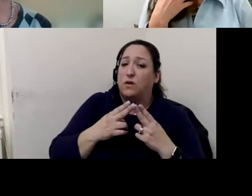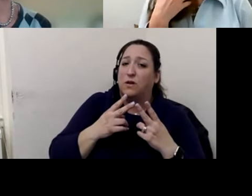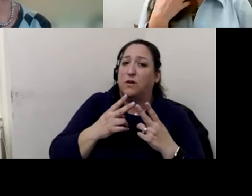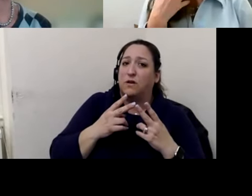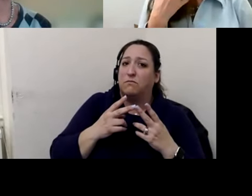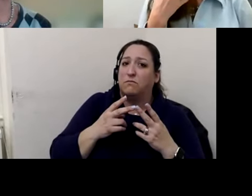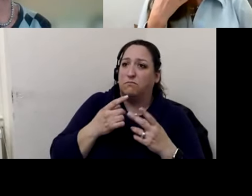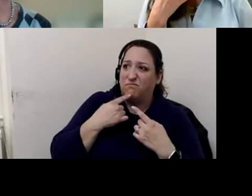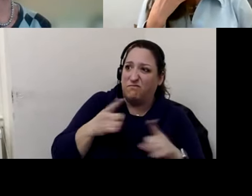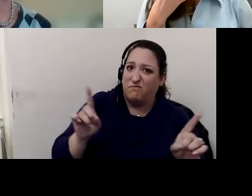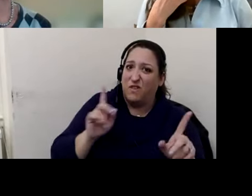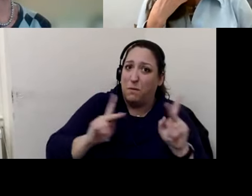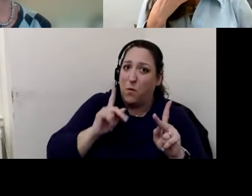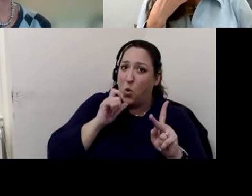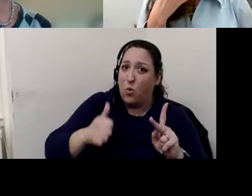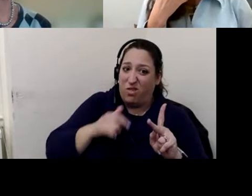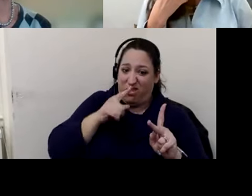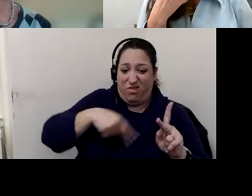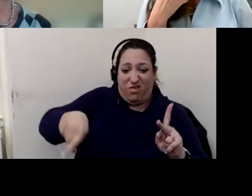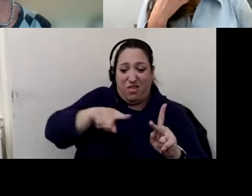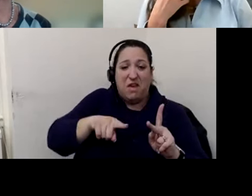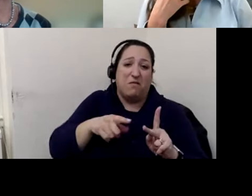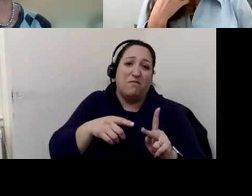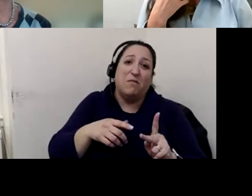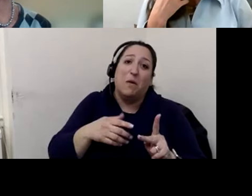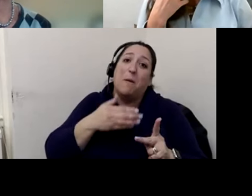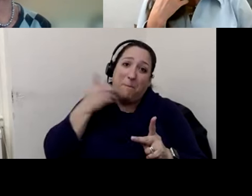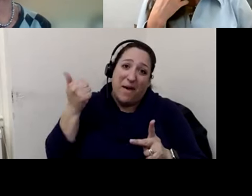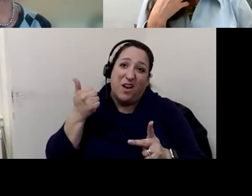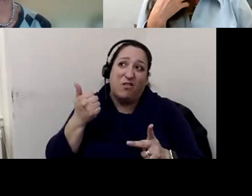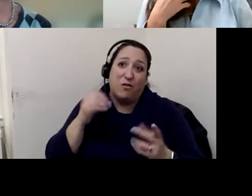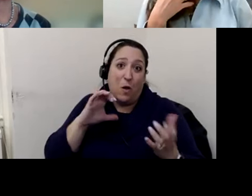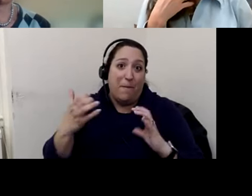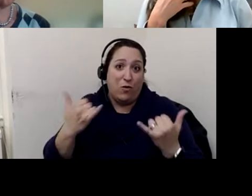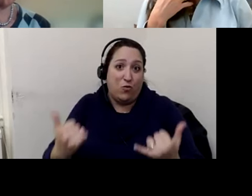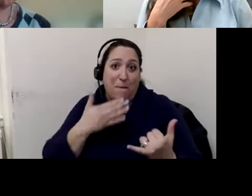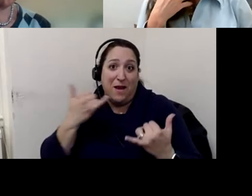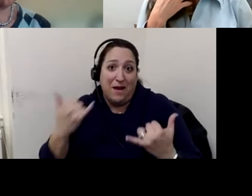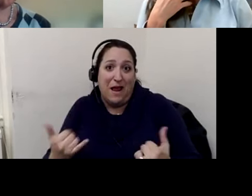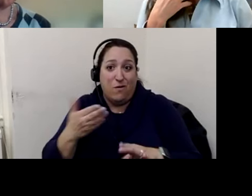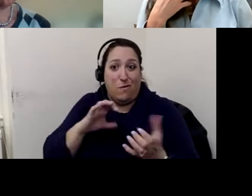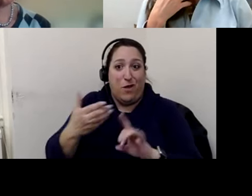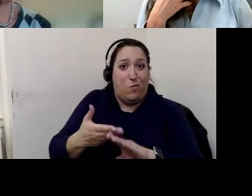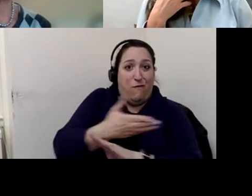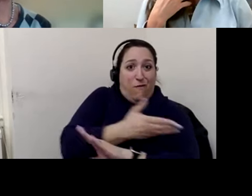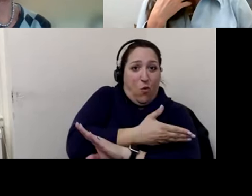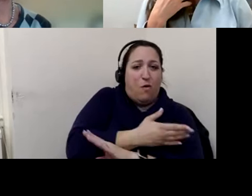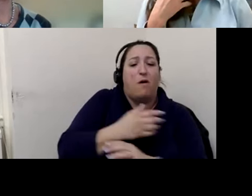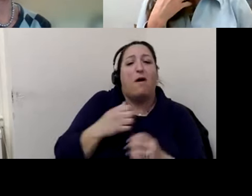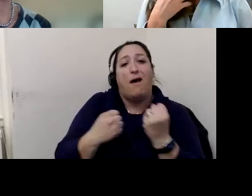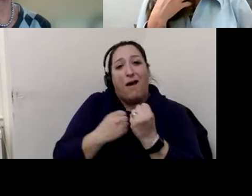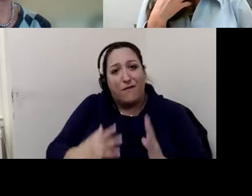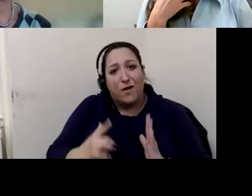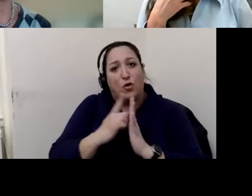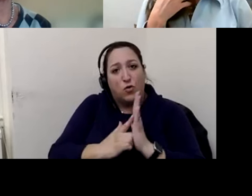said, "The folks in the Willowbrook class are probably better off today than they were in the past, but advocates and attorneys have to